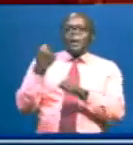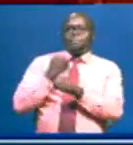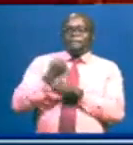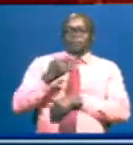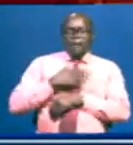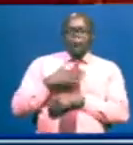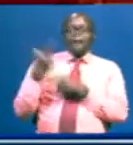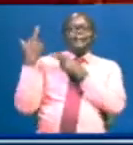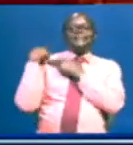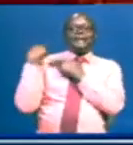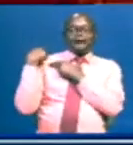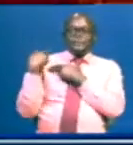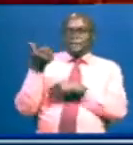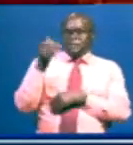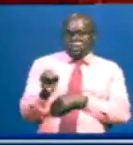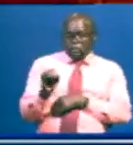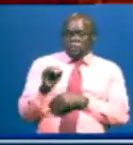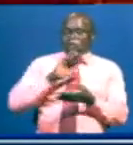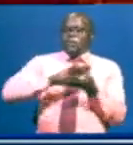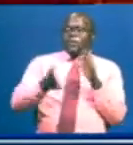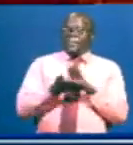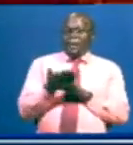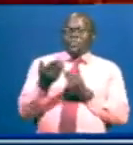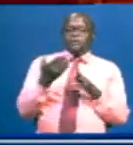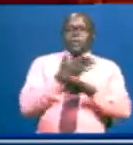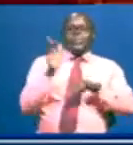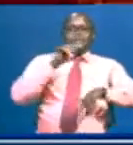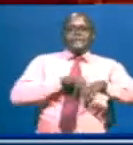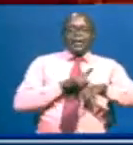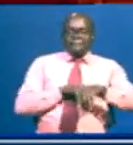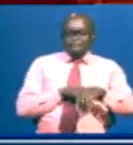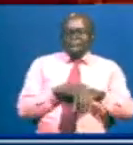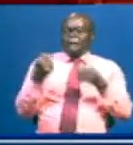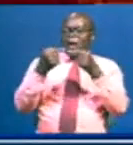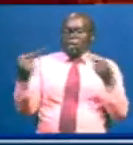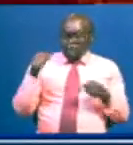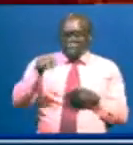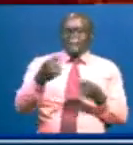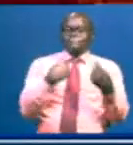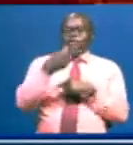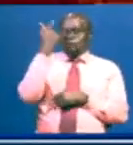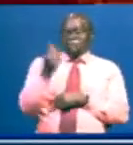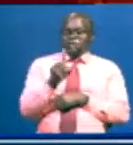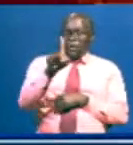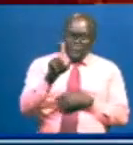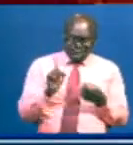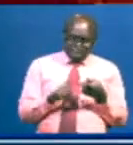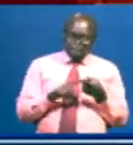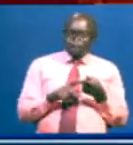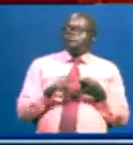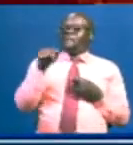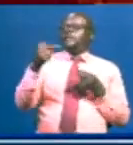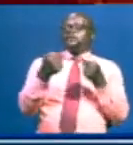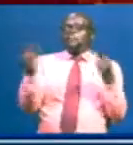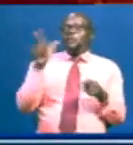So, Madam Speaker, without belaboring, I oppose this motion because, one, it goes against